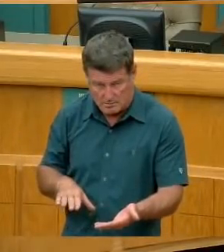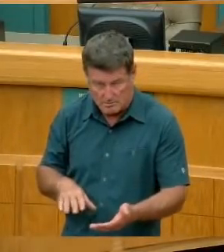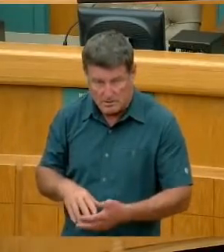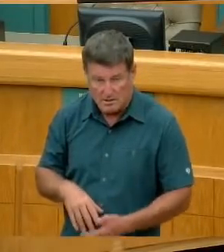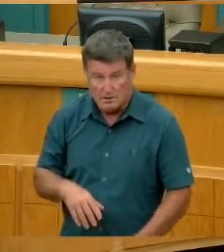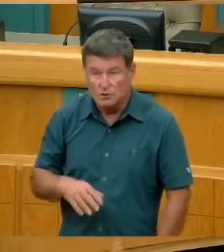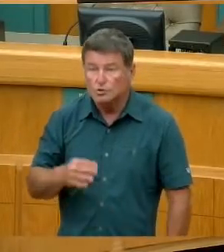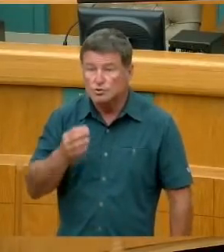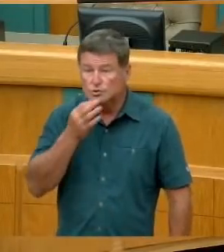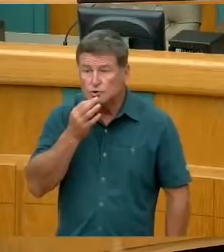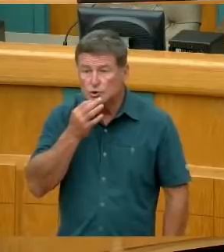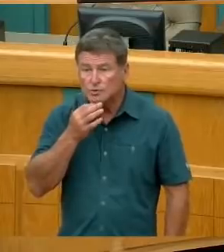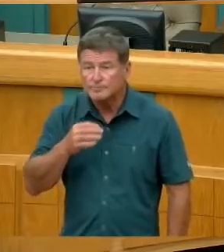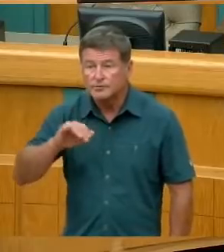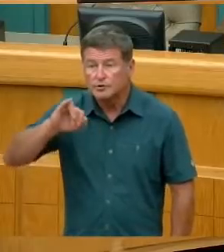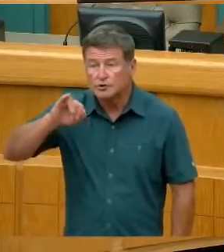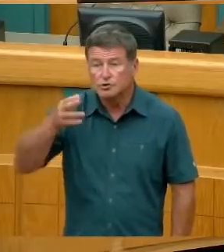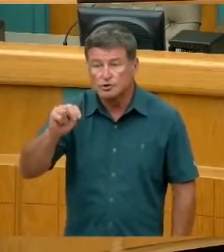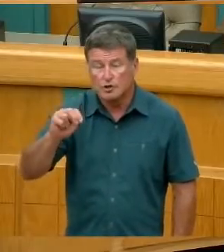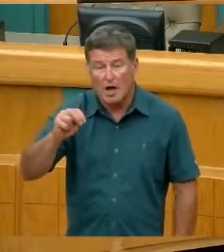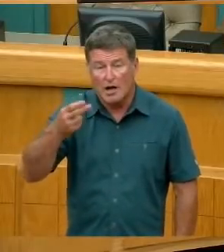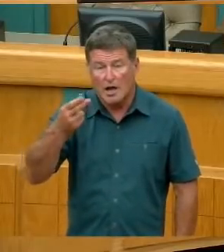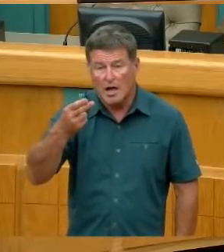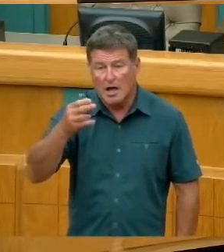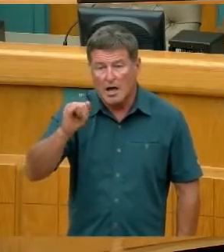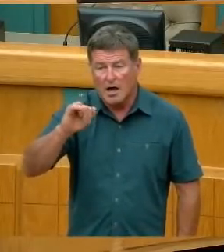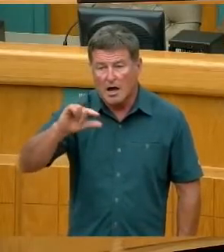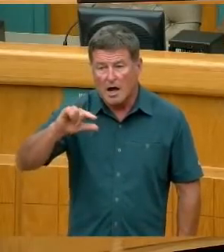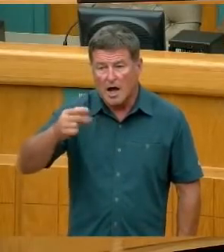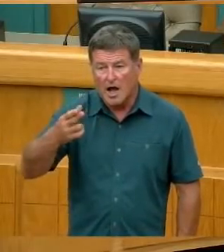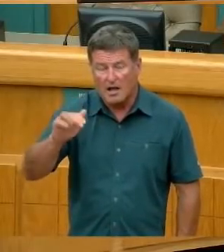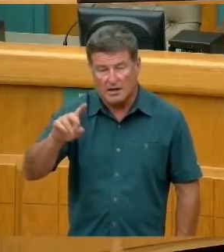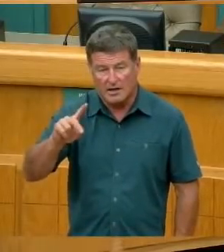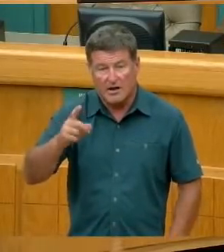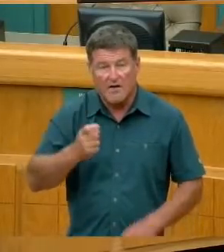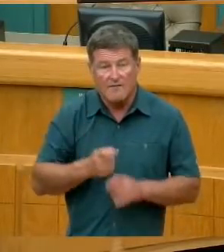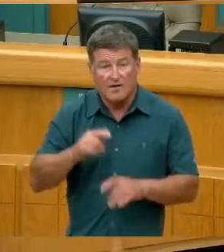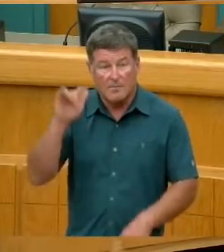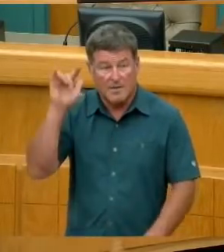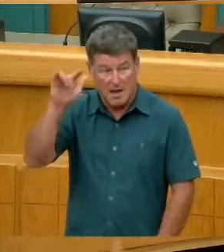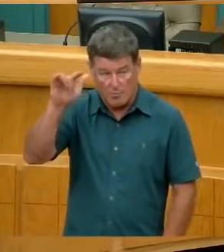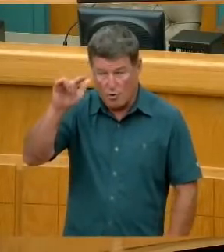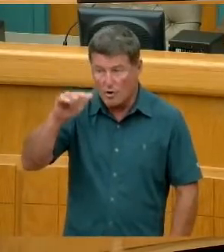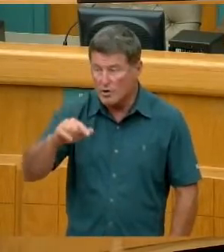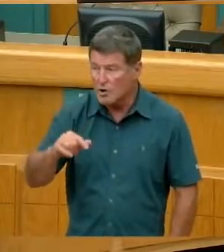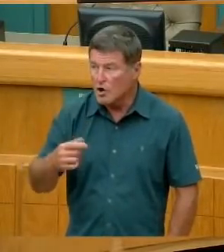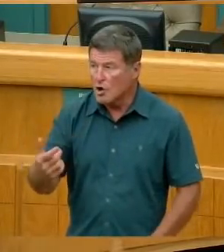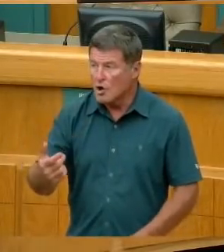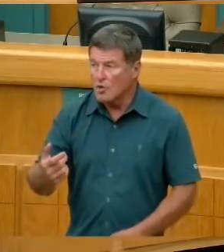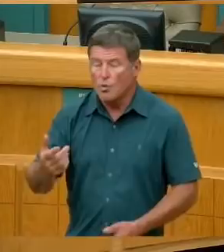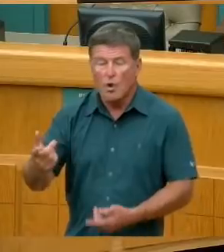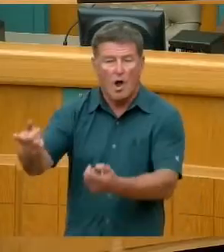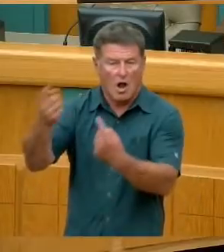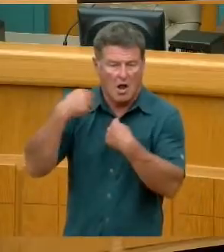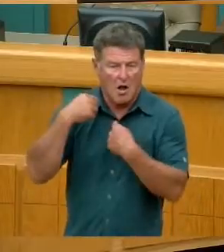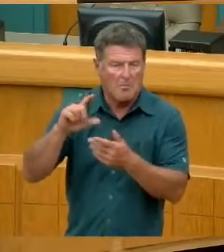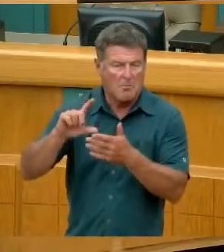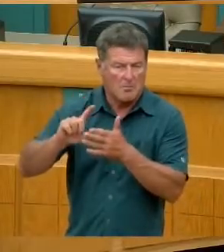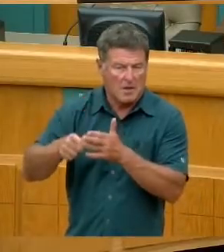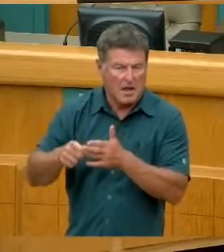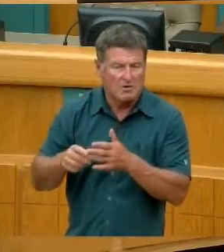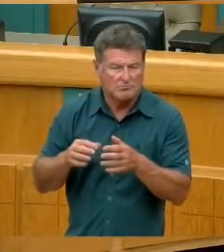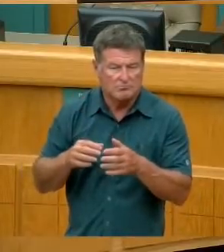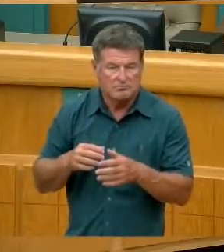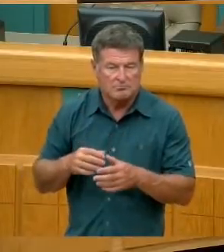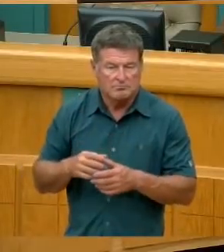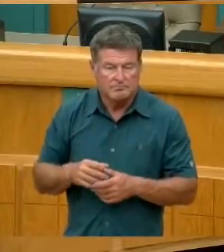We're going to have John Hyland, the chief at the International Airport, our police chief up there, our public safety chief. He'll join us later